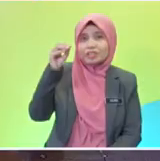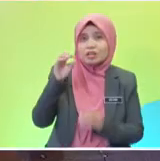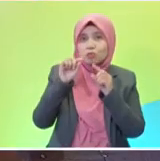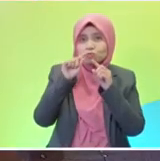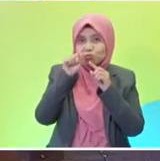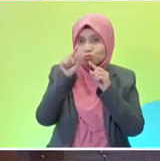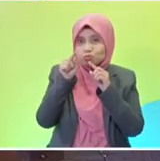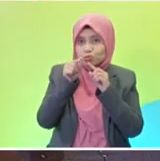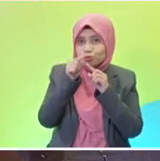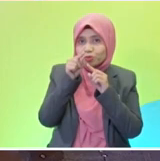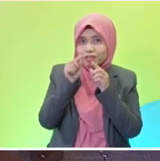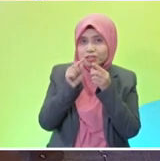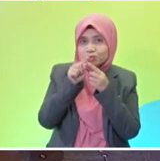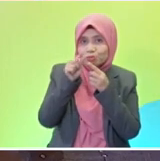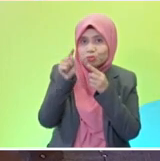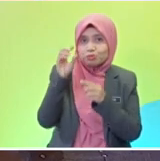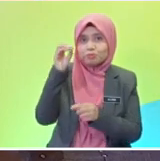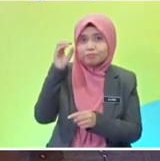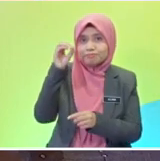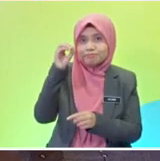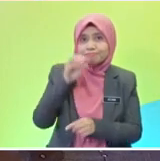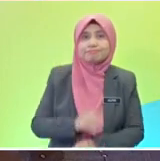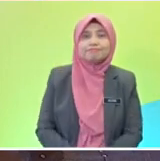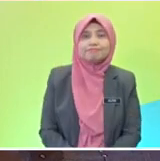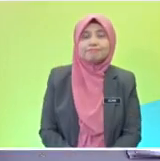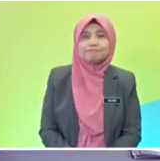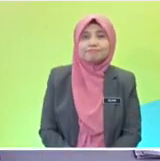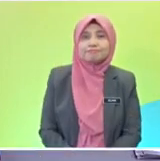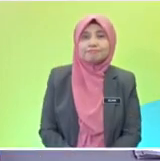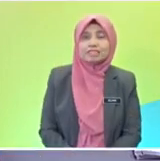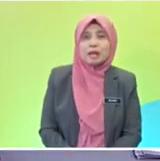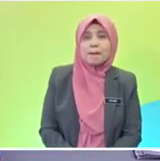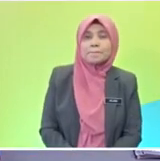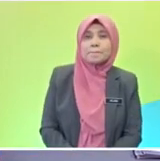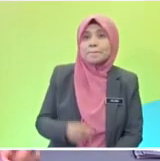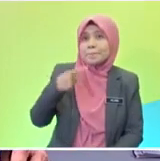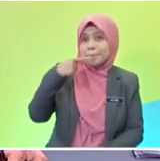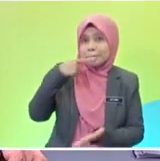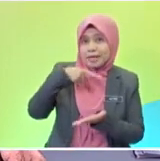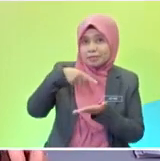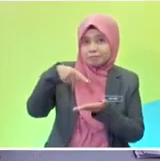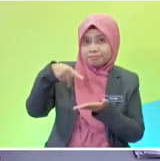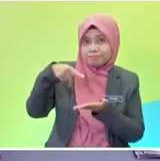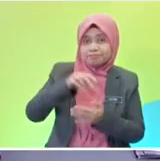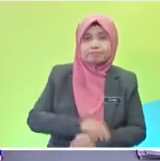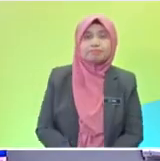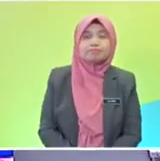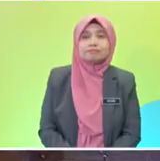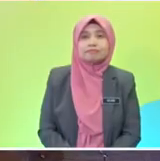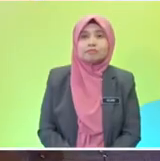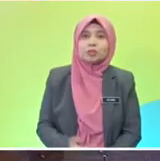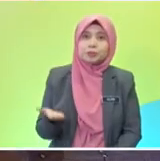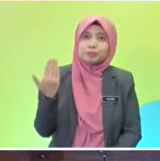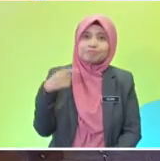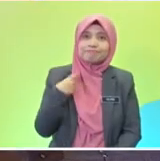So creative. Okay. Uh-huh. Last but not least, we need a marker pen. Marker pen. Okay, can we start? Let's